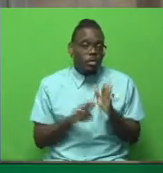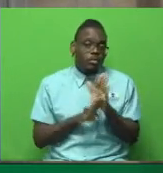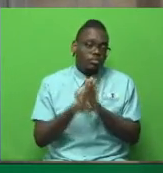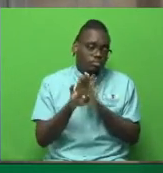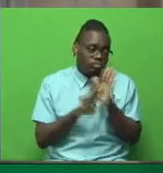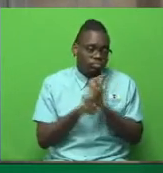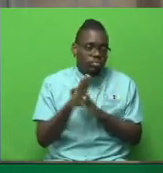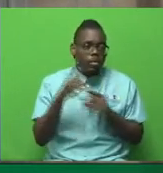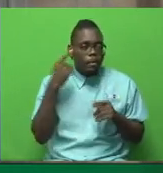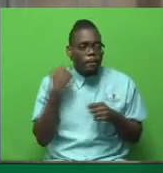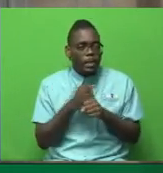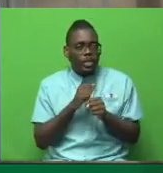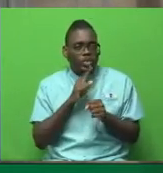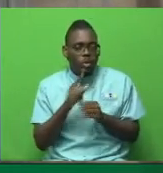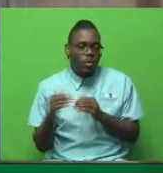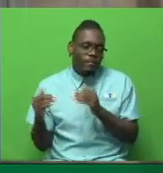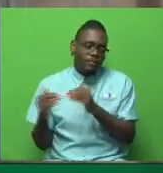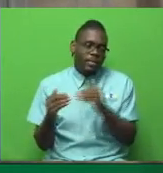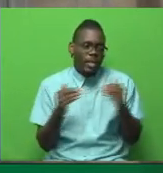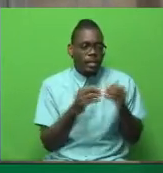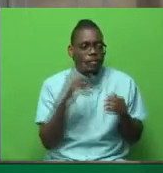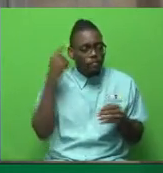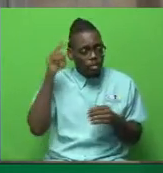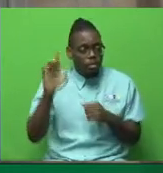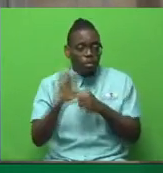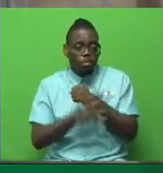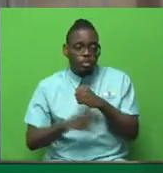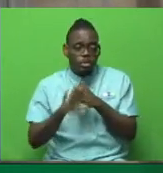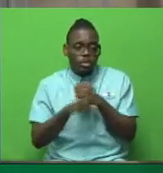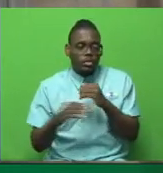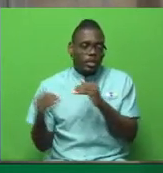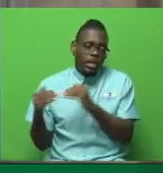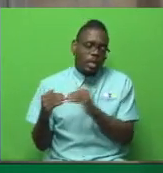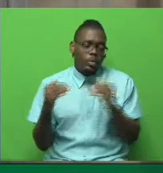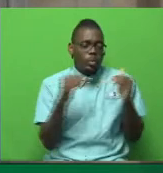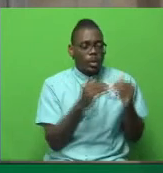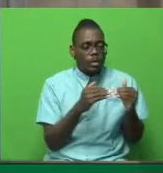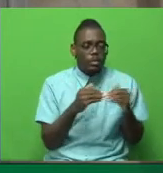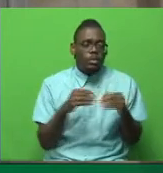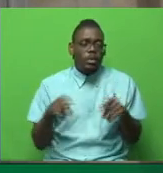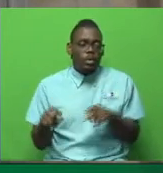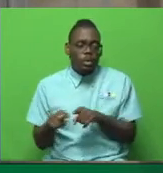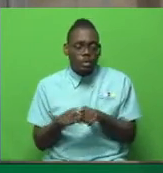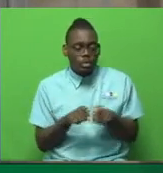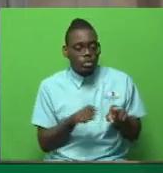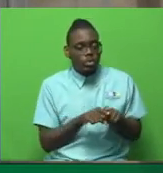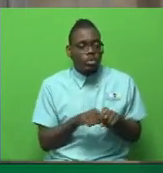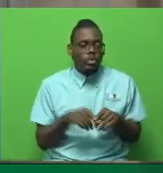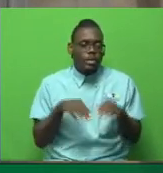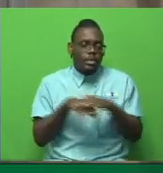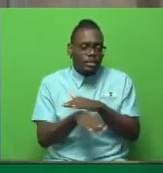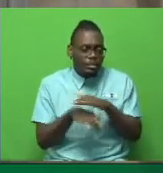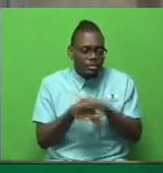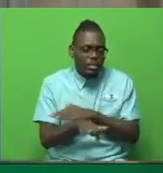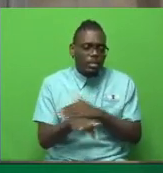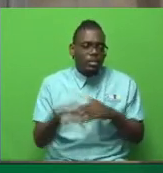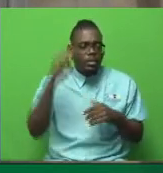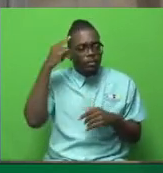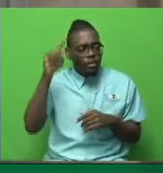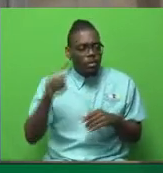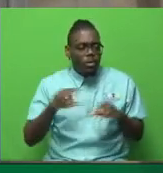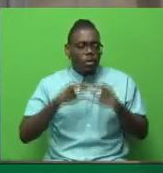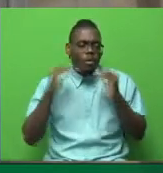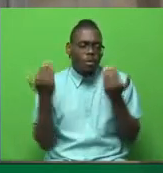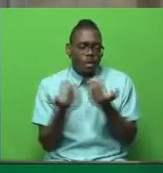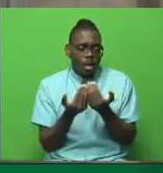to protect social values of equity and to secure access still of health care for low and vulnerable groups low-income and